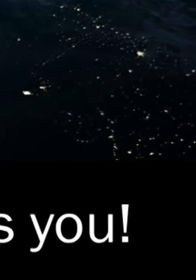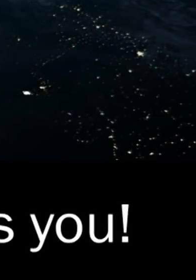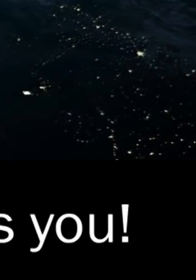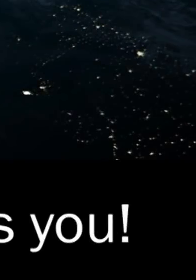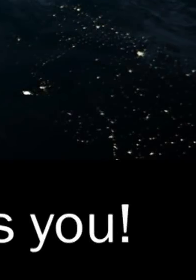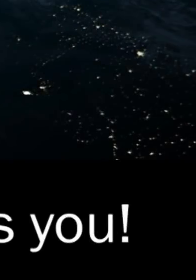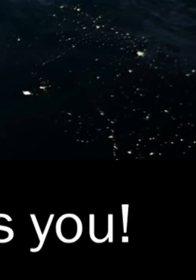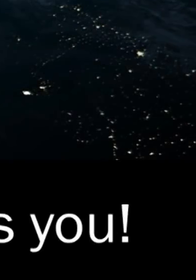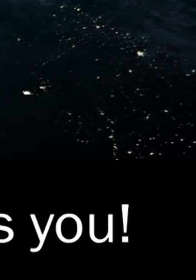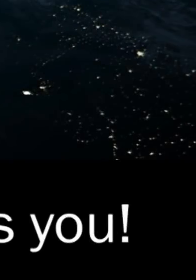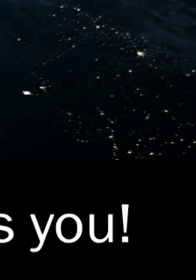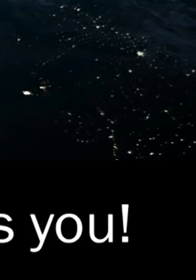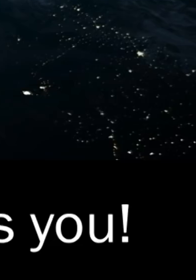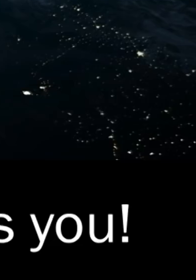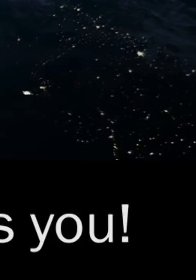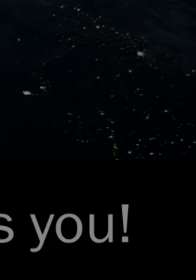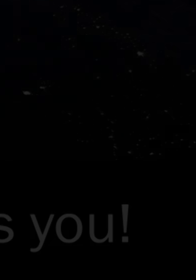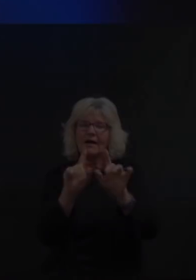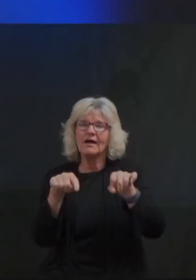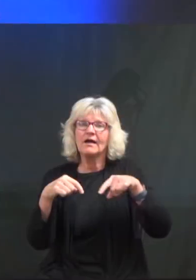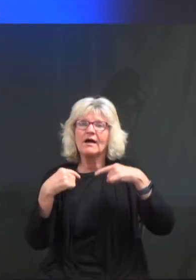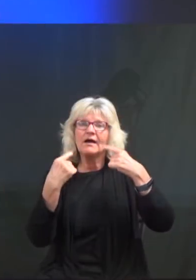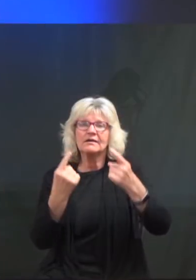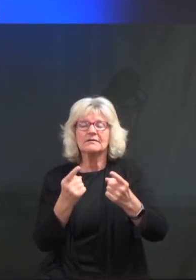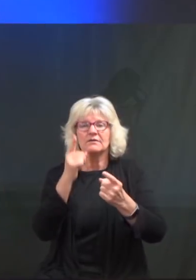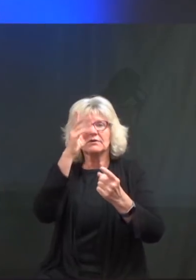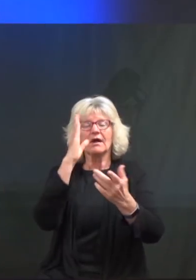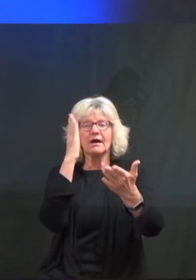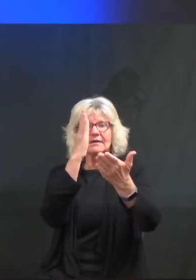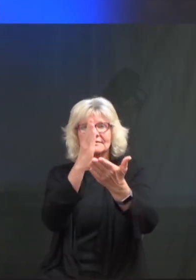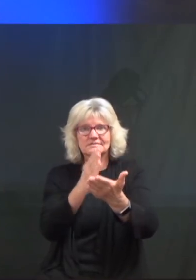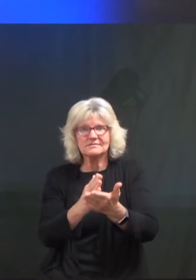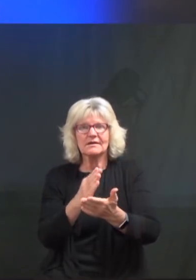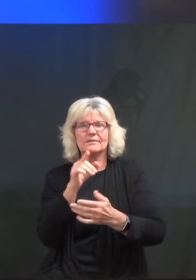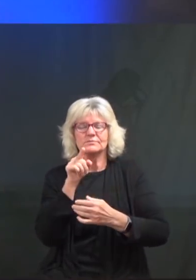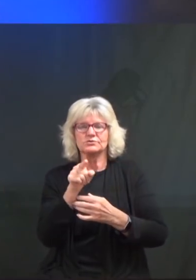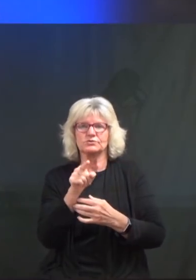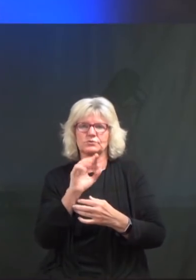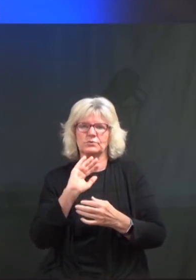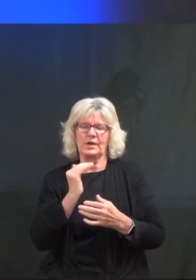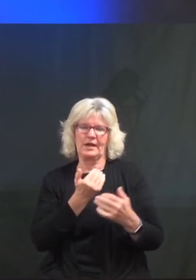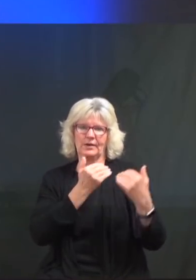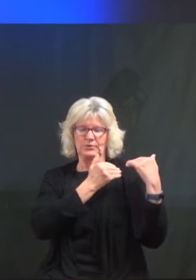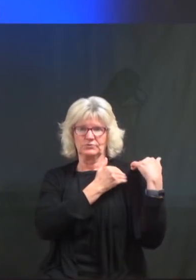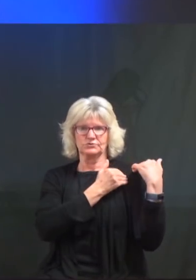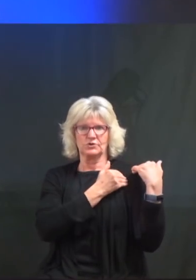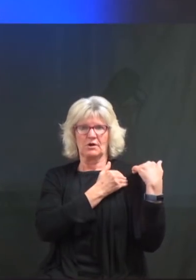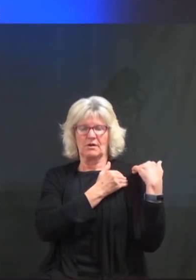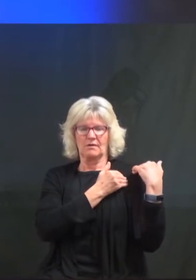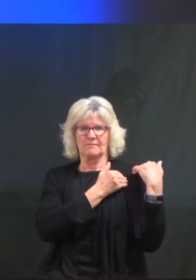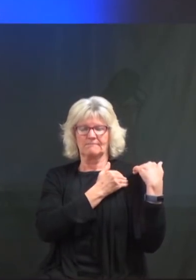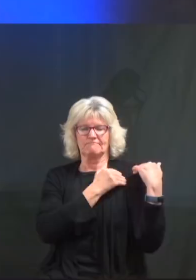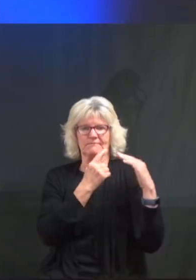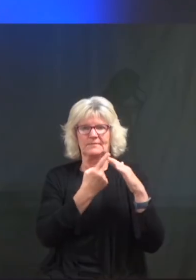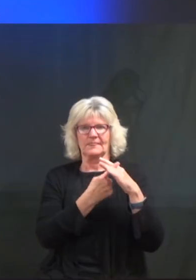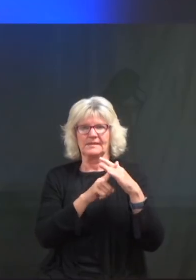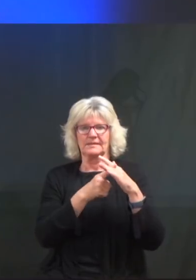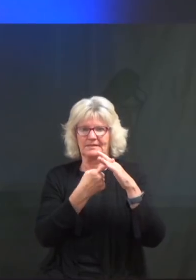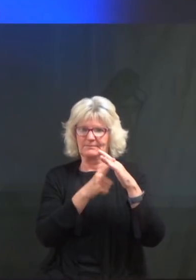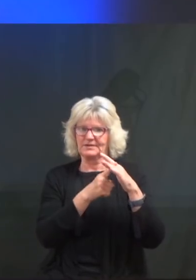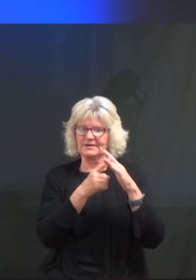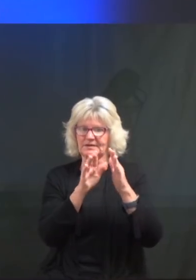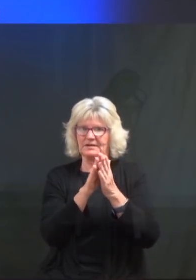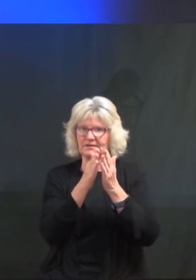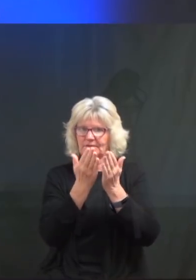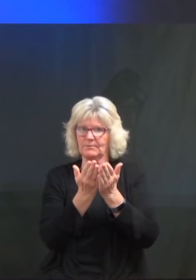until God stops you. Our job, according to this passage, starts at the very beginning